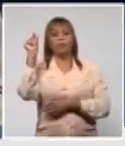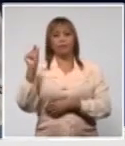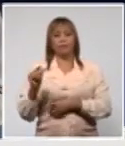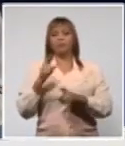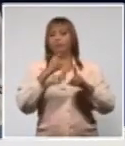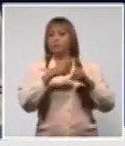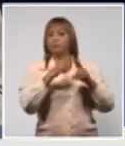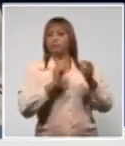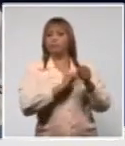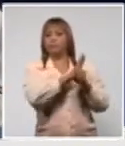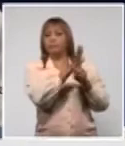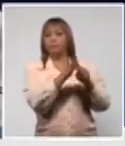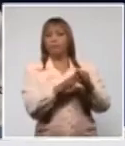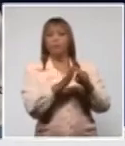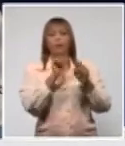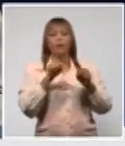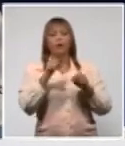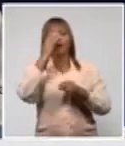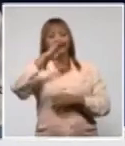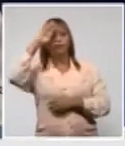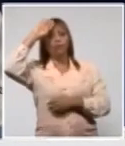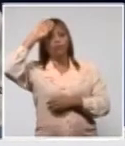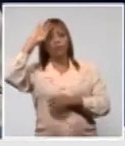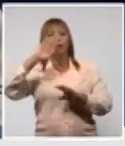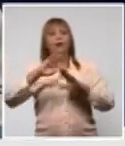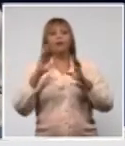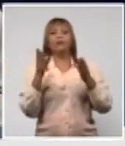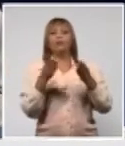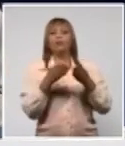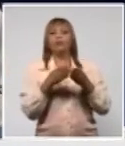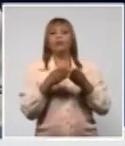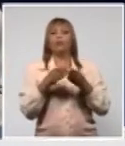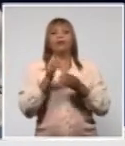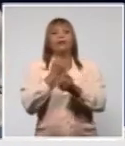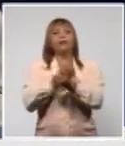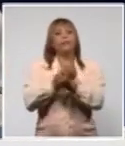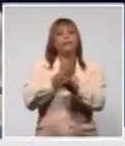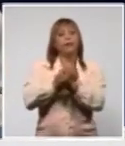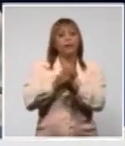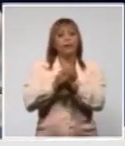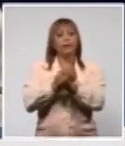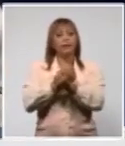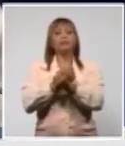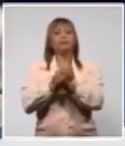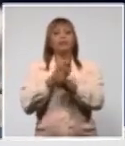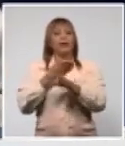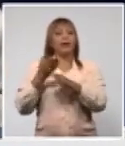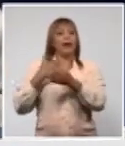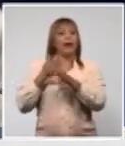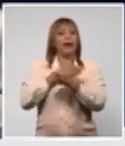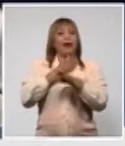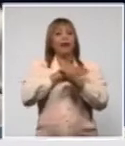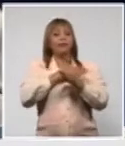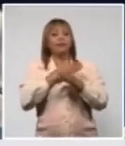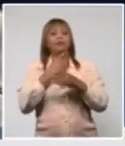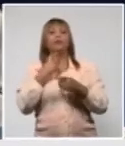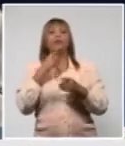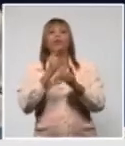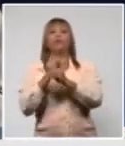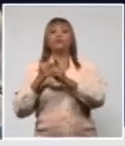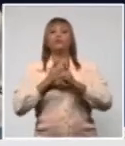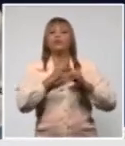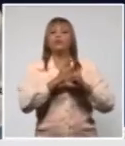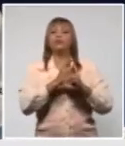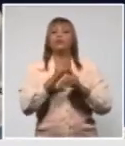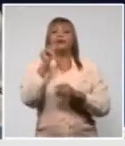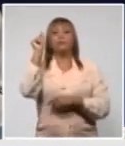asymptomatic at the moment of the test. This figure therefore means that a 61% of all diagnosed cases in Cuba did not